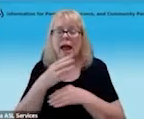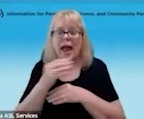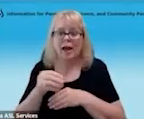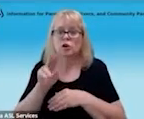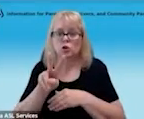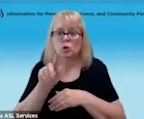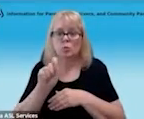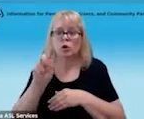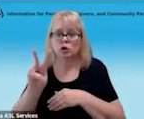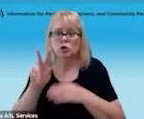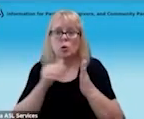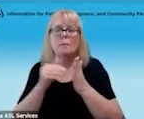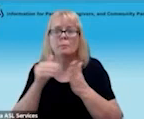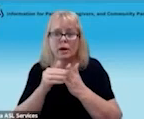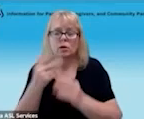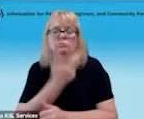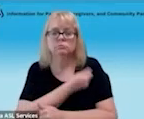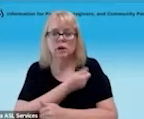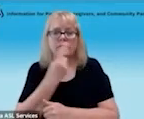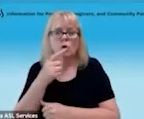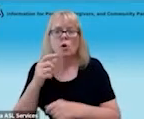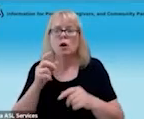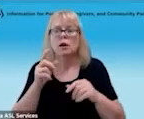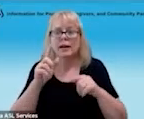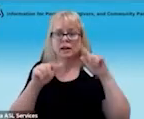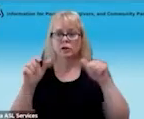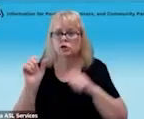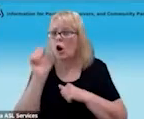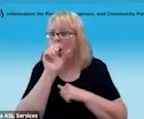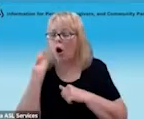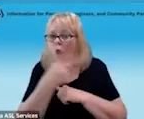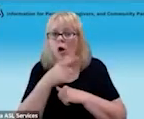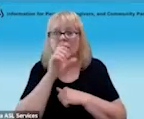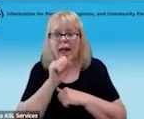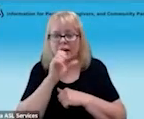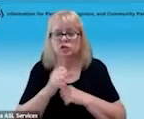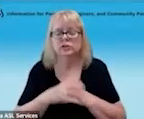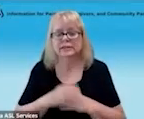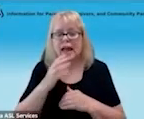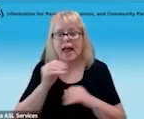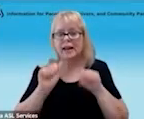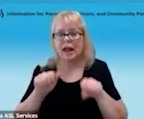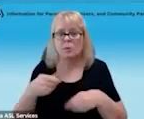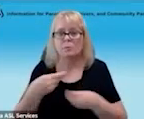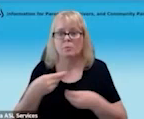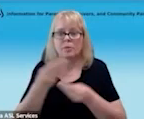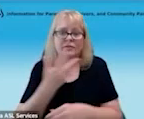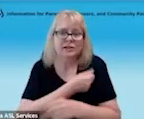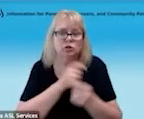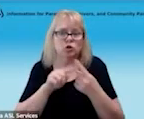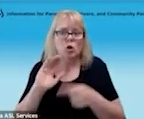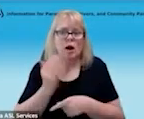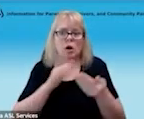able to receive vaccine through the Indian Health Service. We have delivered nearly 3.2 million and administered over